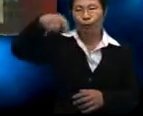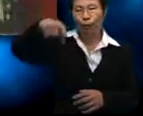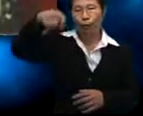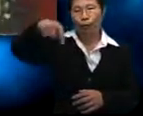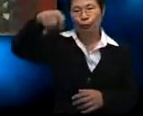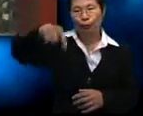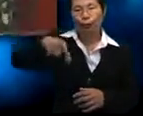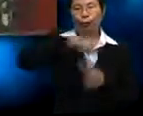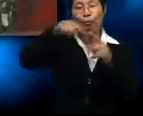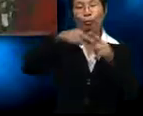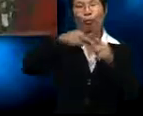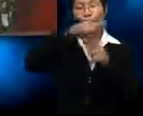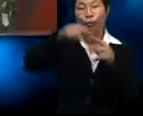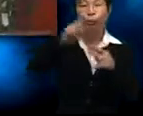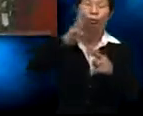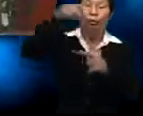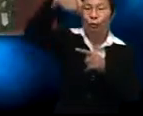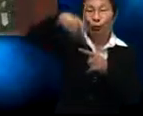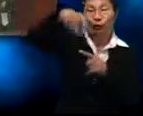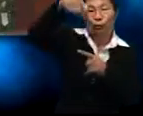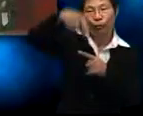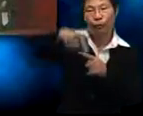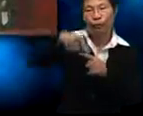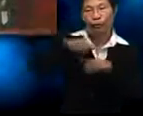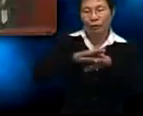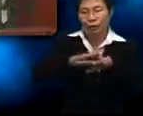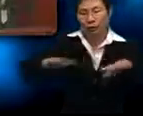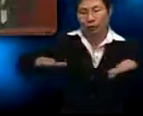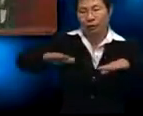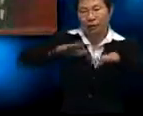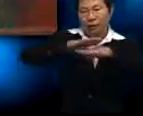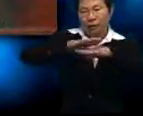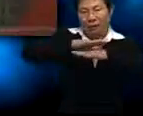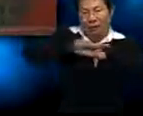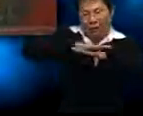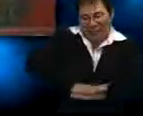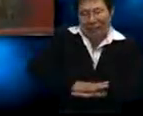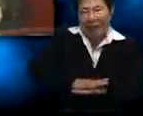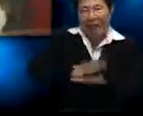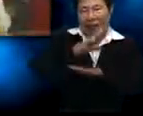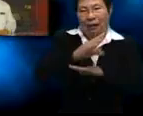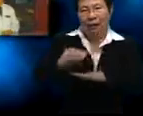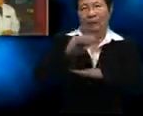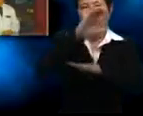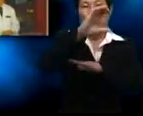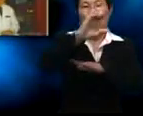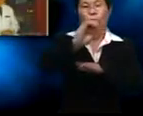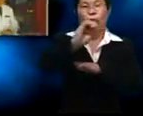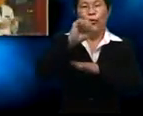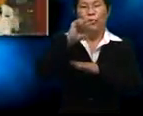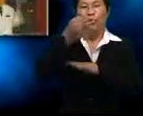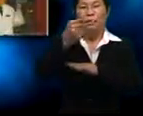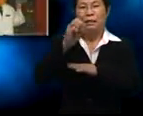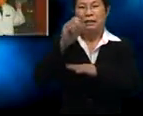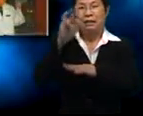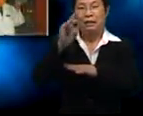you find out the moment the water drops, the surface tension and the cohesive force within the molecules will